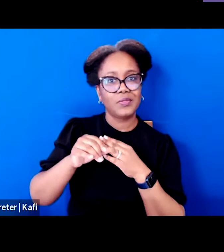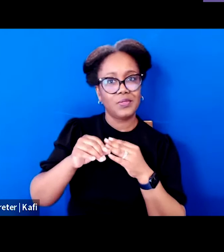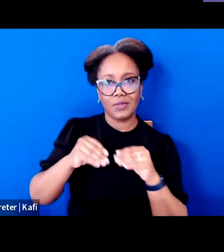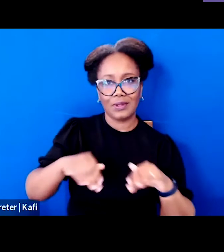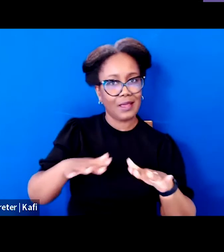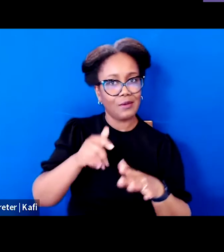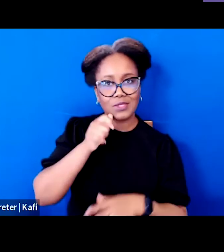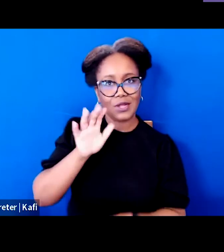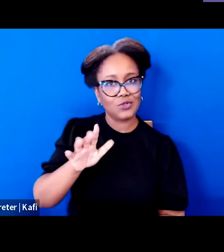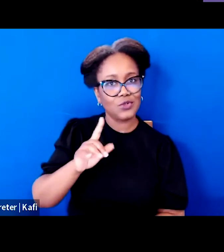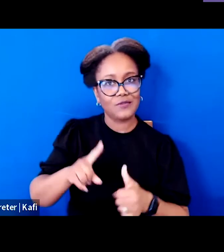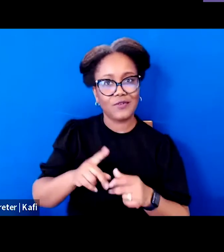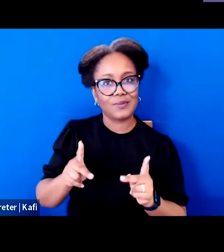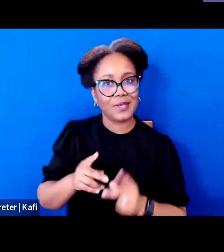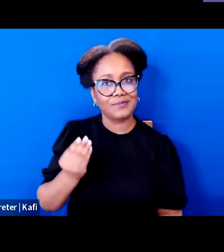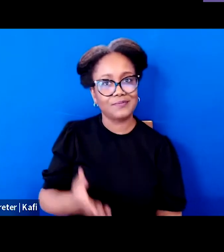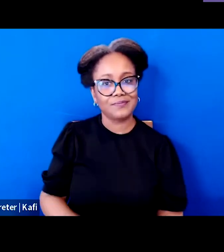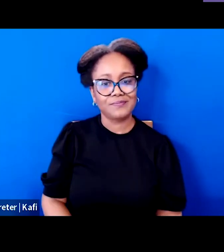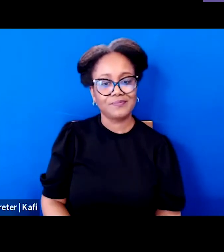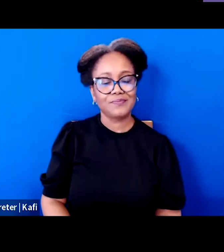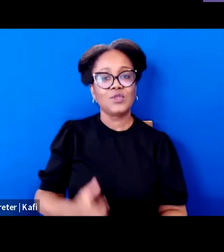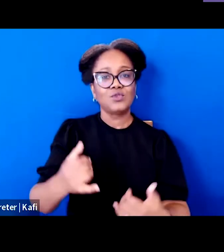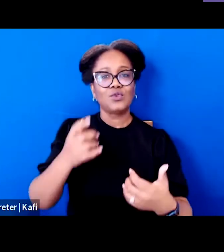So about Race Forward, next slide, please.